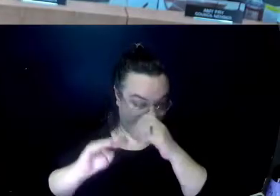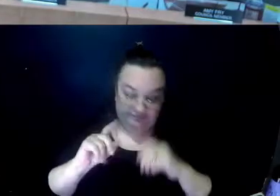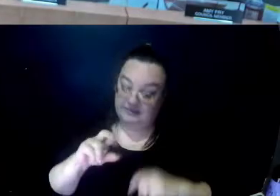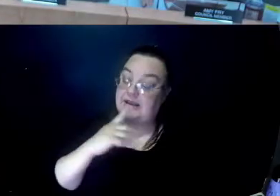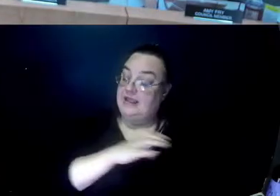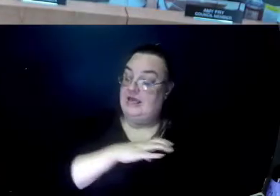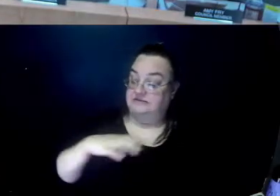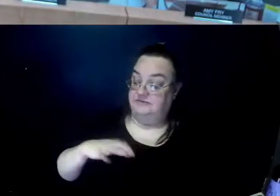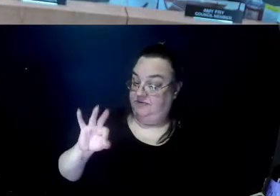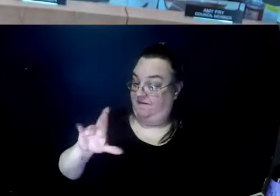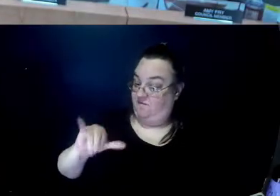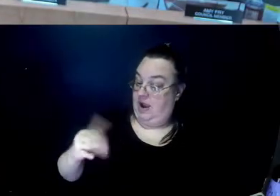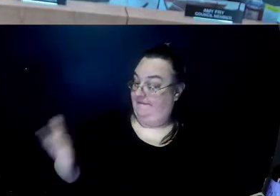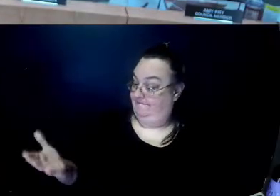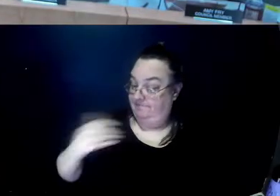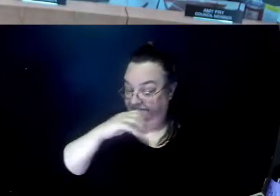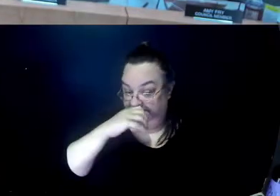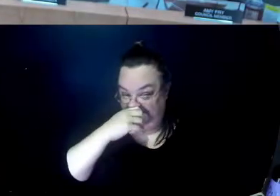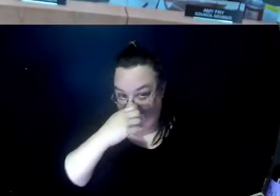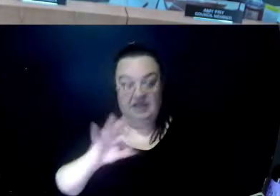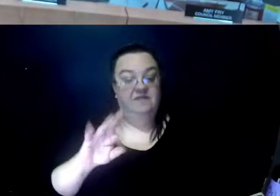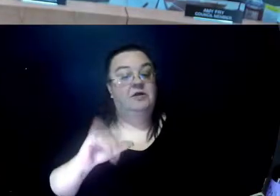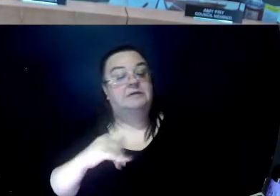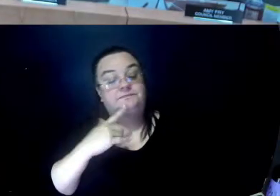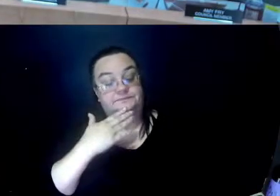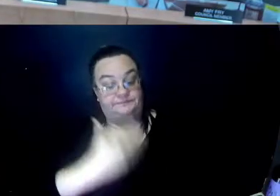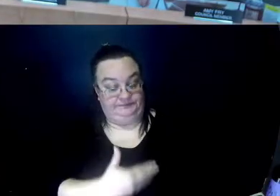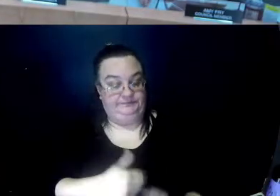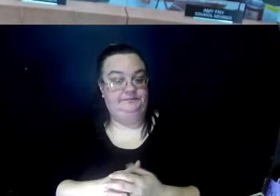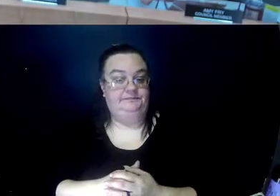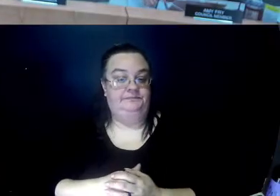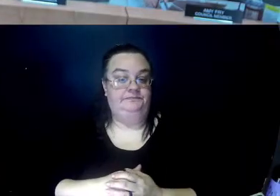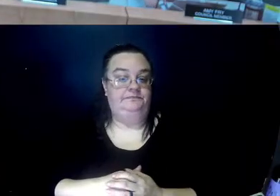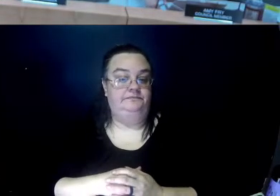Councilmember Frye. Thank you.